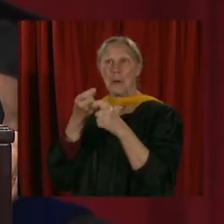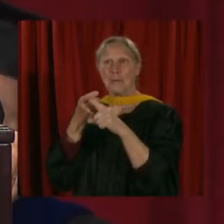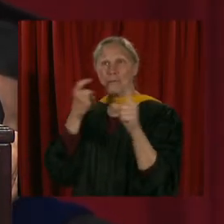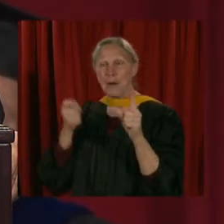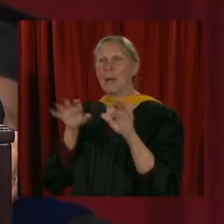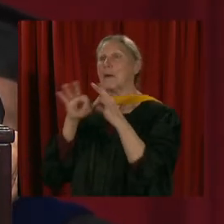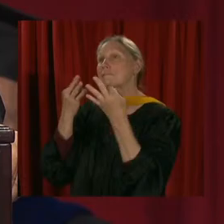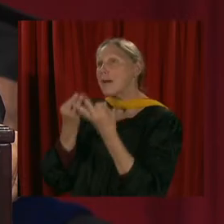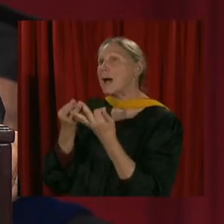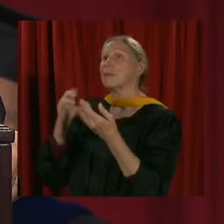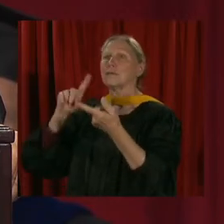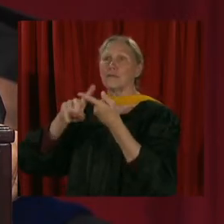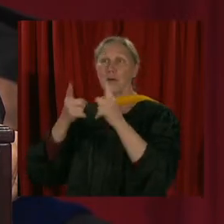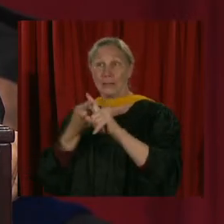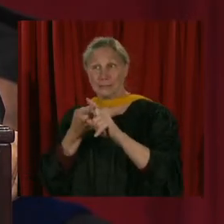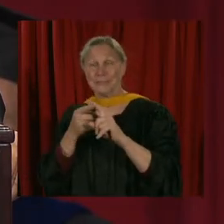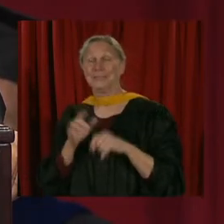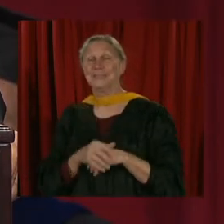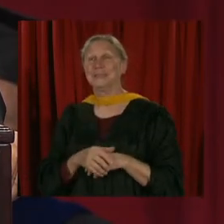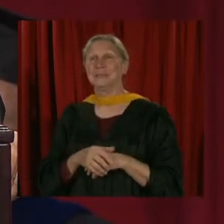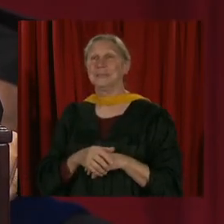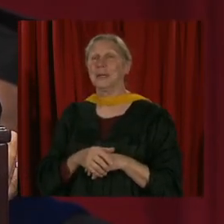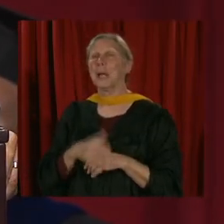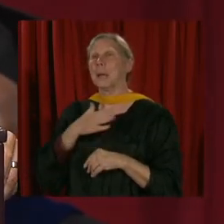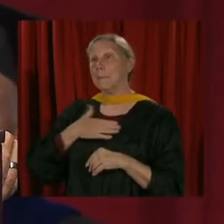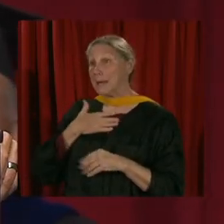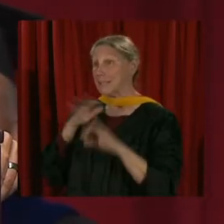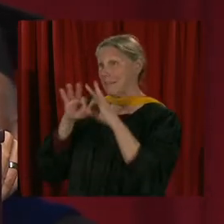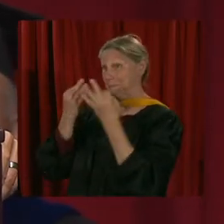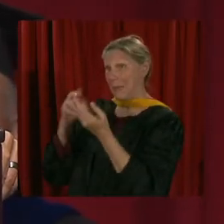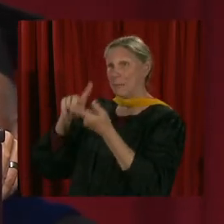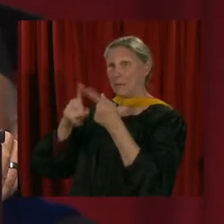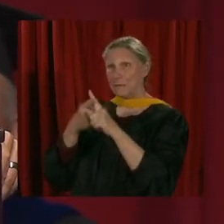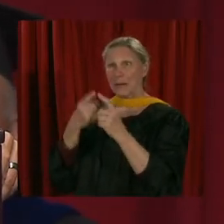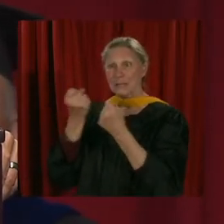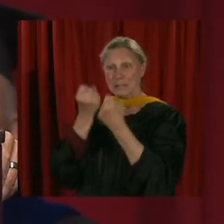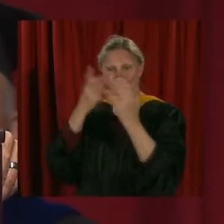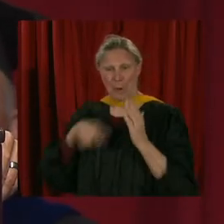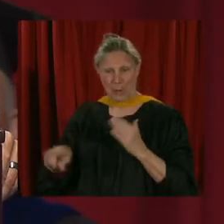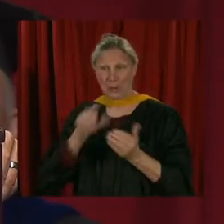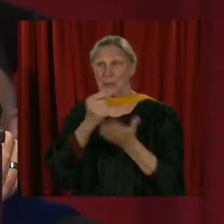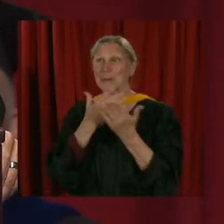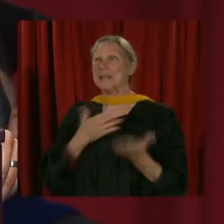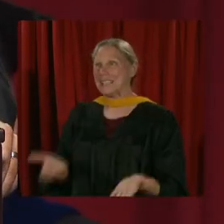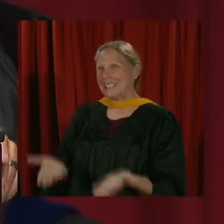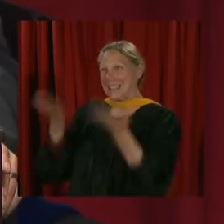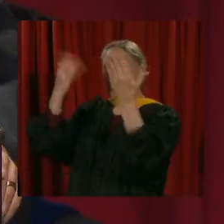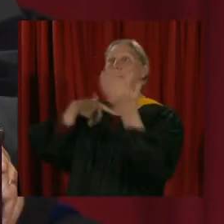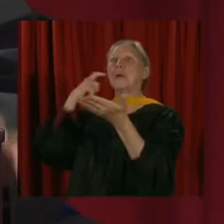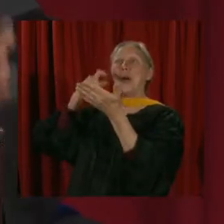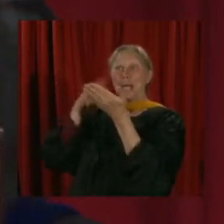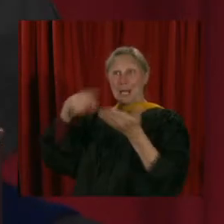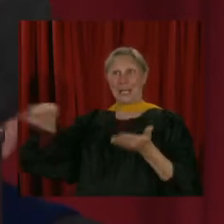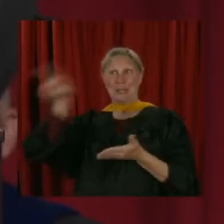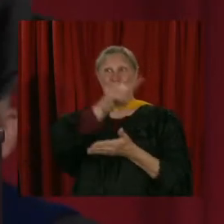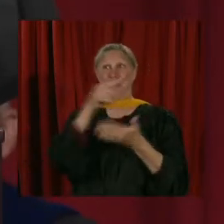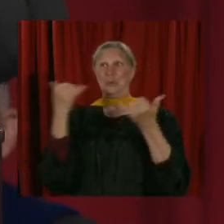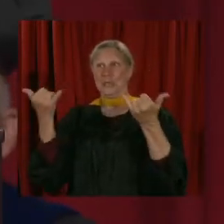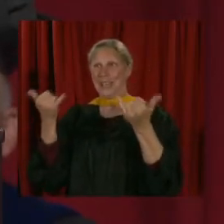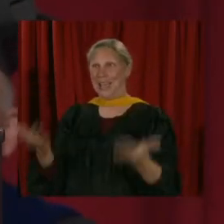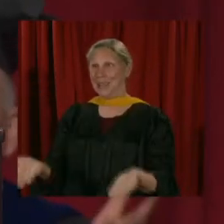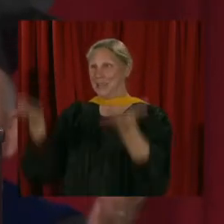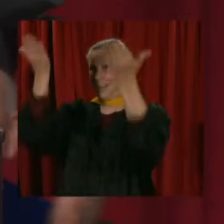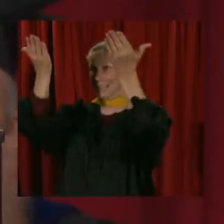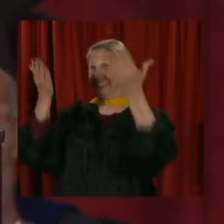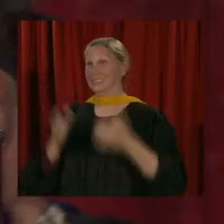received from their families and their friends. Would you families, friends, and supporters of our graduates please stand so we can recognize you now? Please